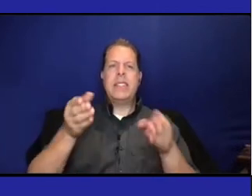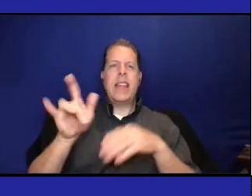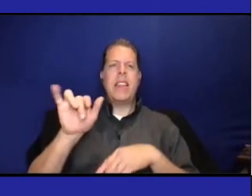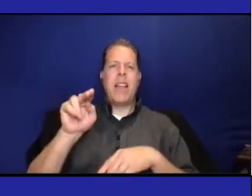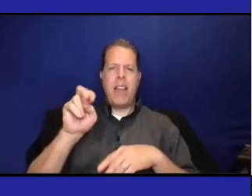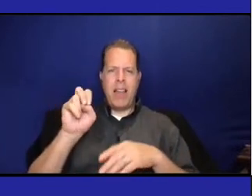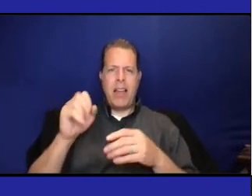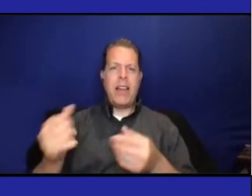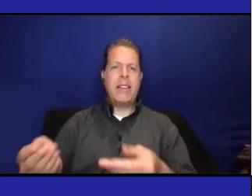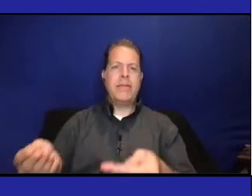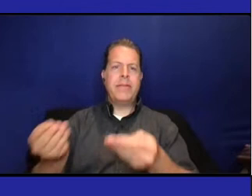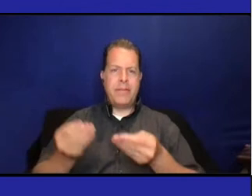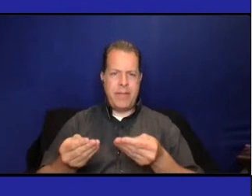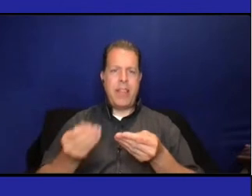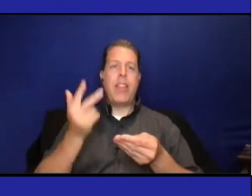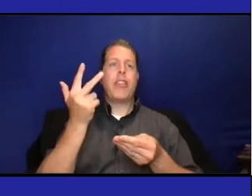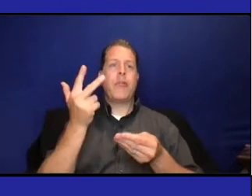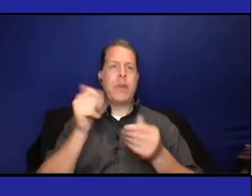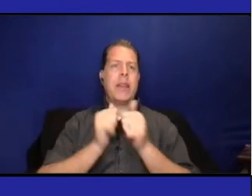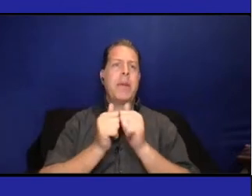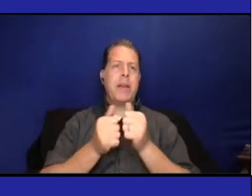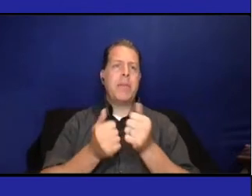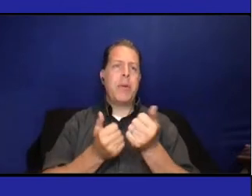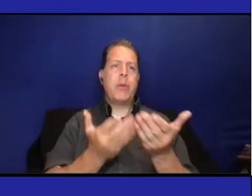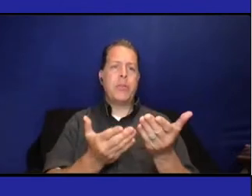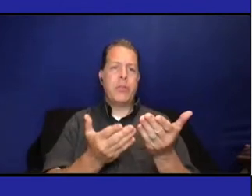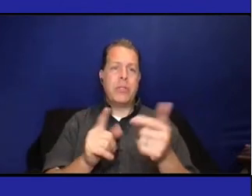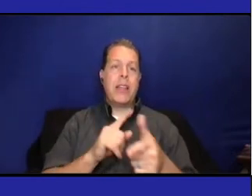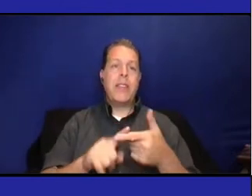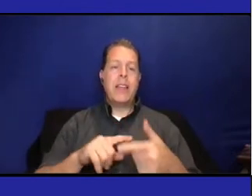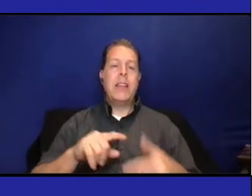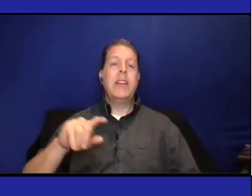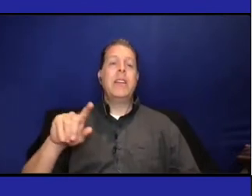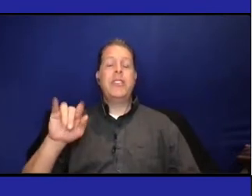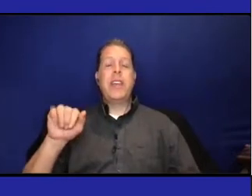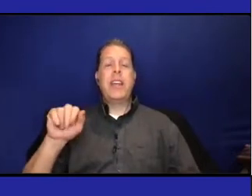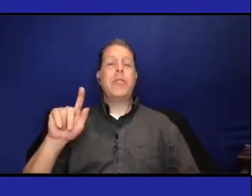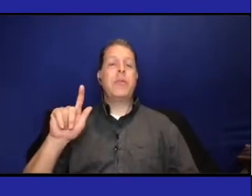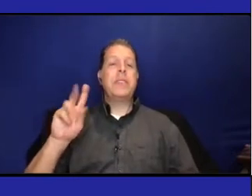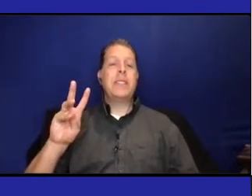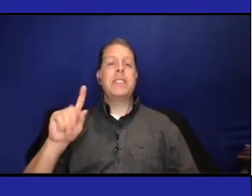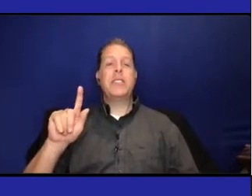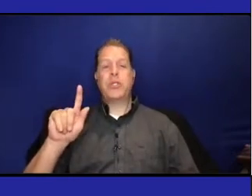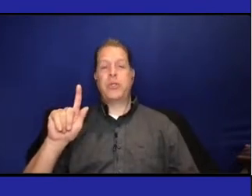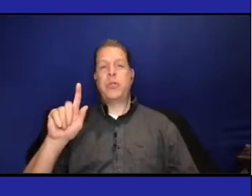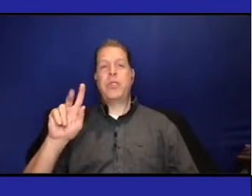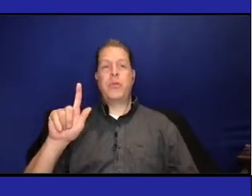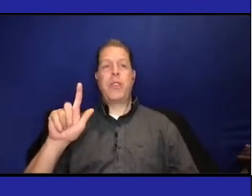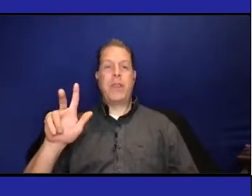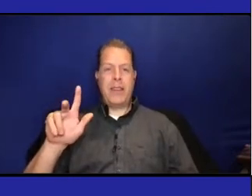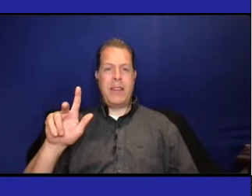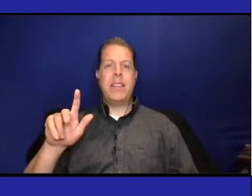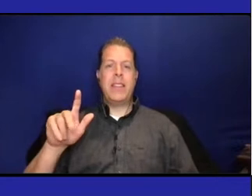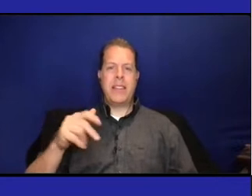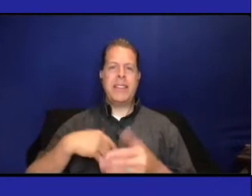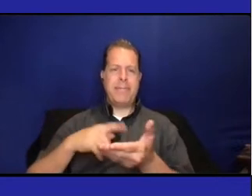received. Then January 26/23, the evaluation committee debriefed and the